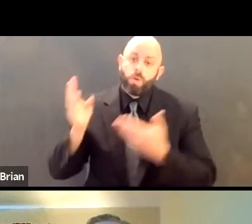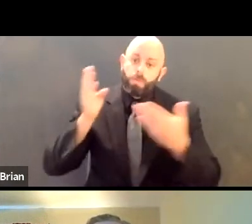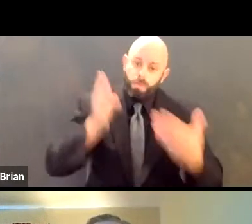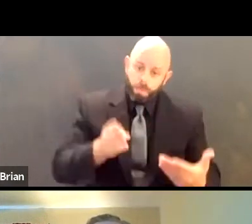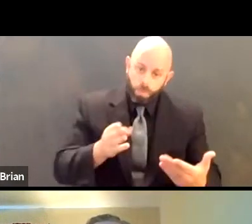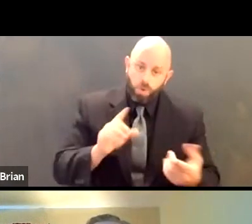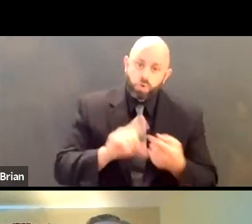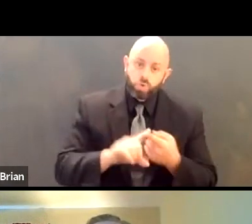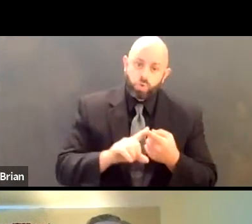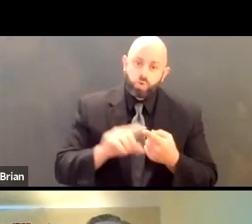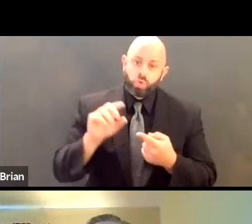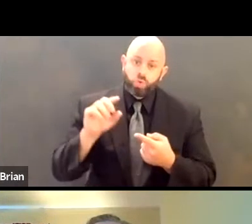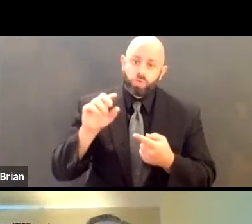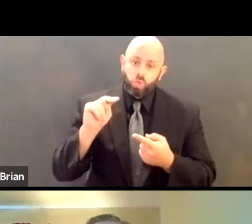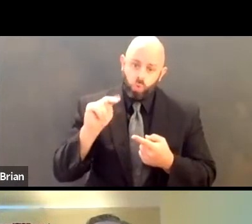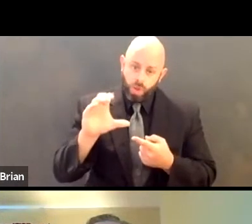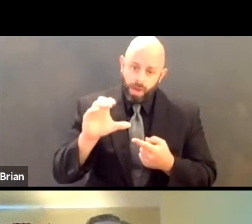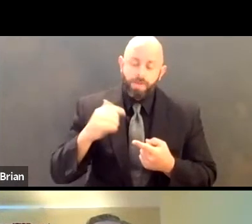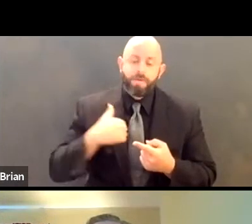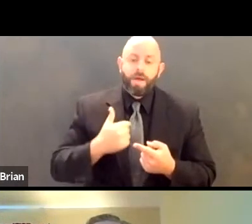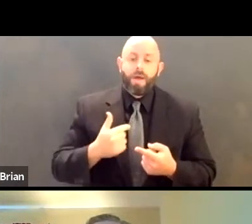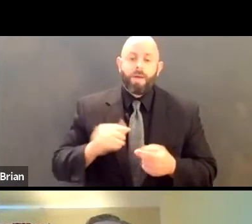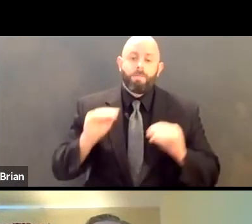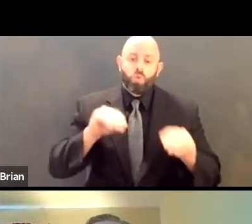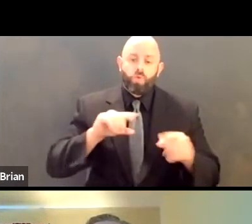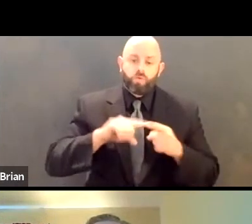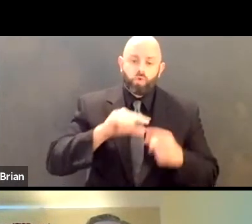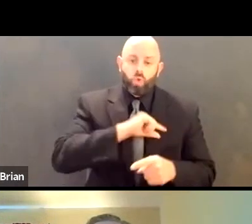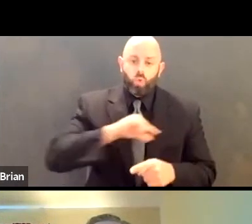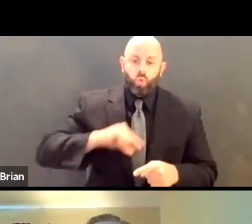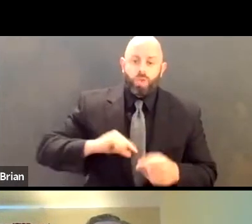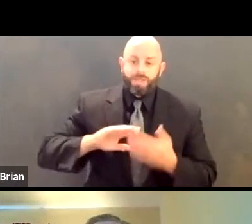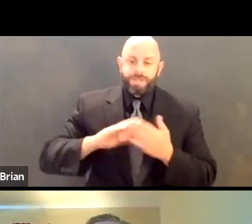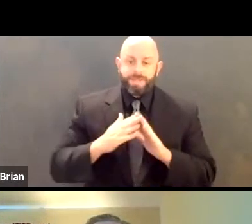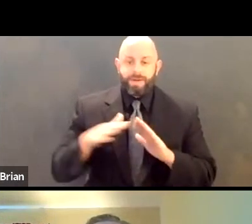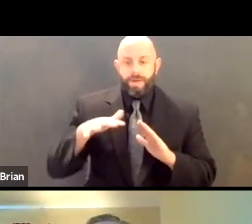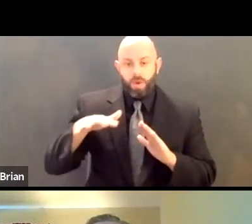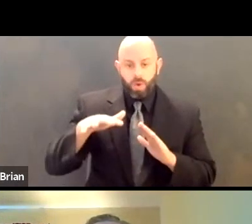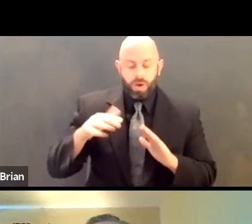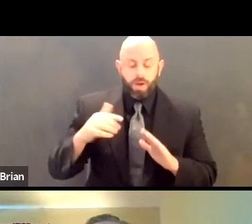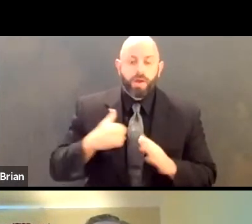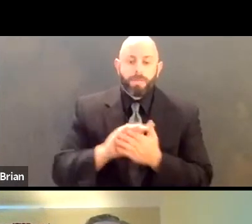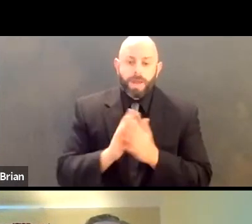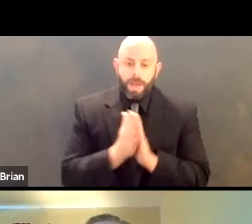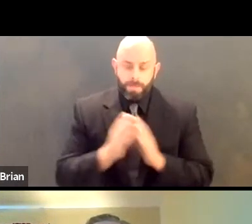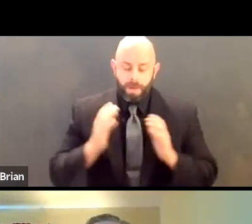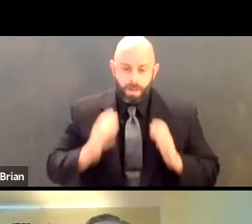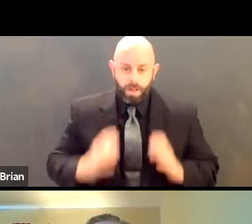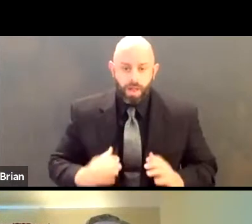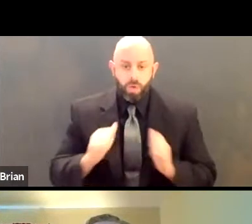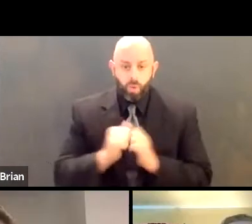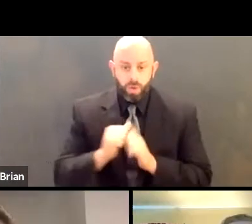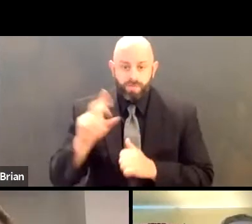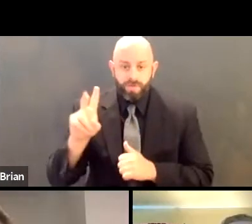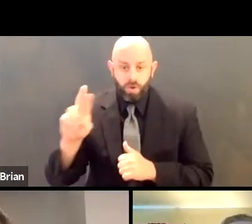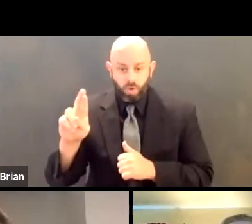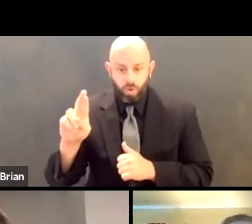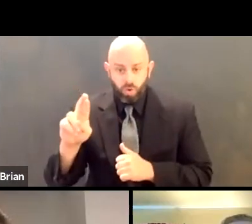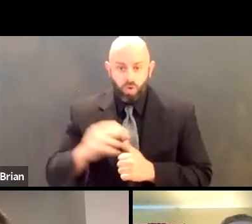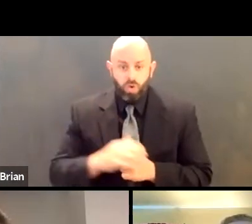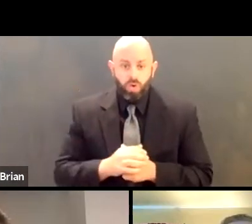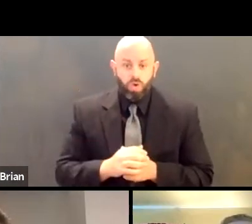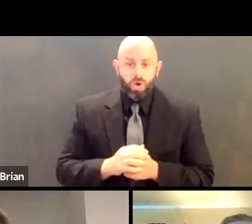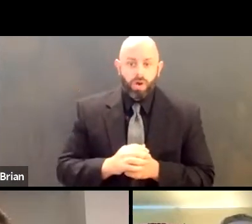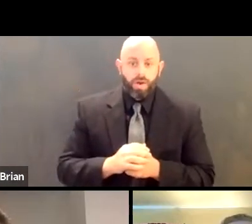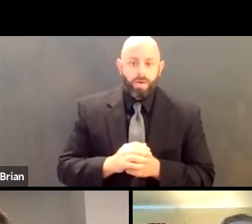brought to the Queen City area. I became a client with vocational rehabilitation, and I'm now